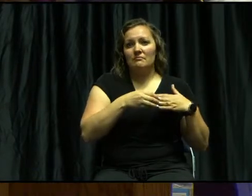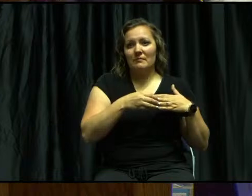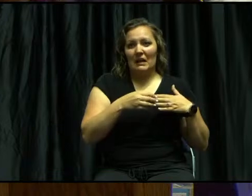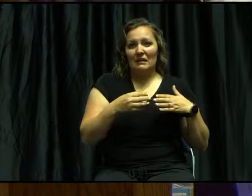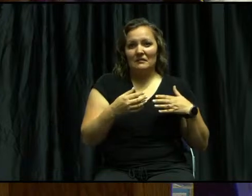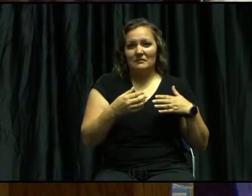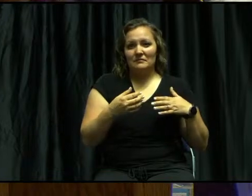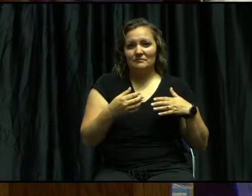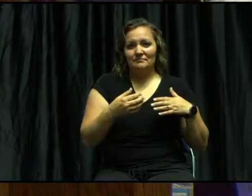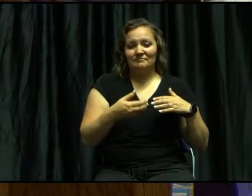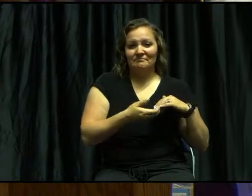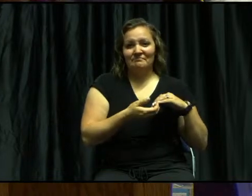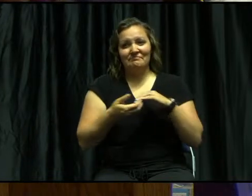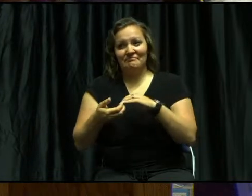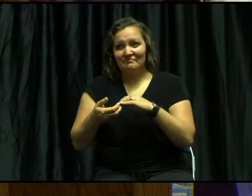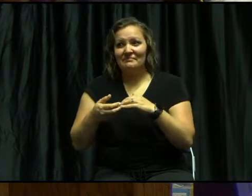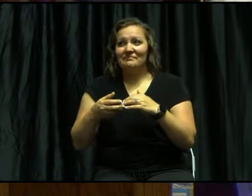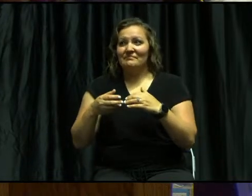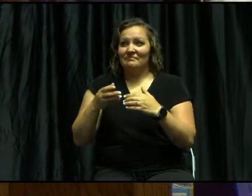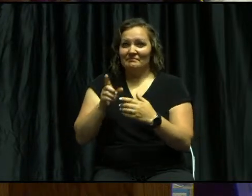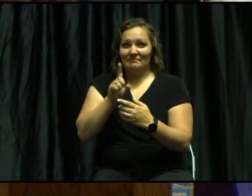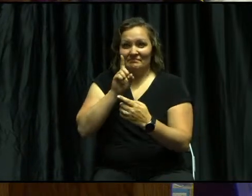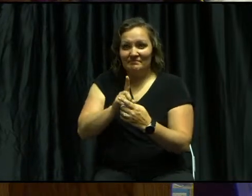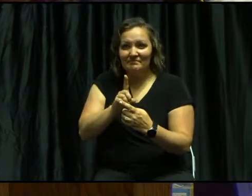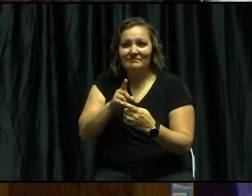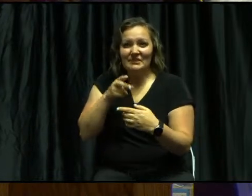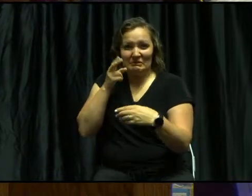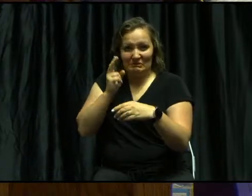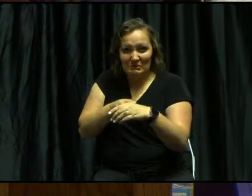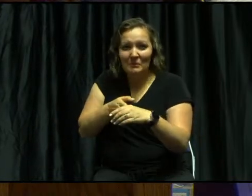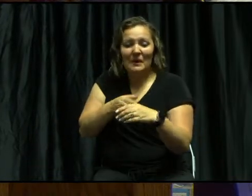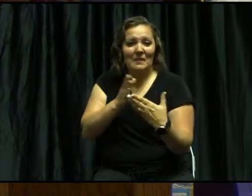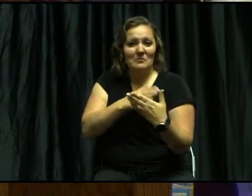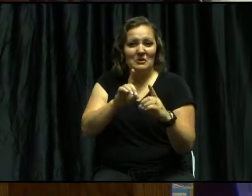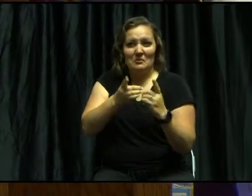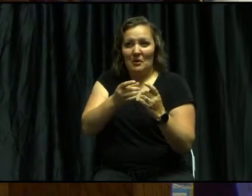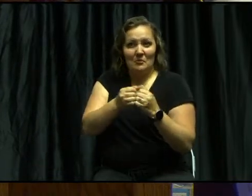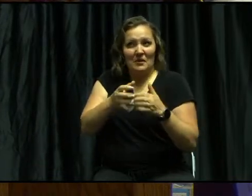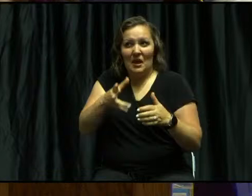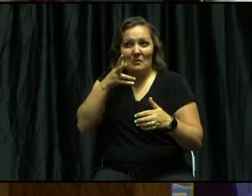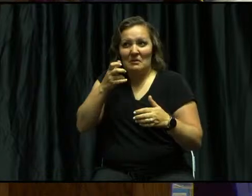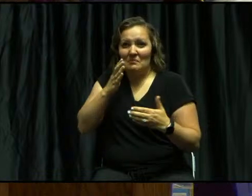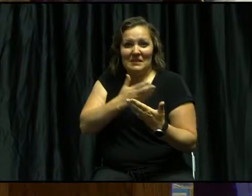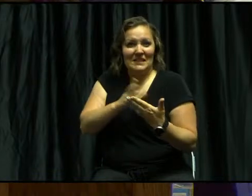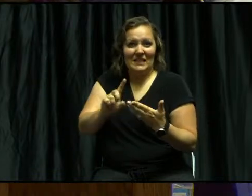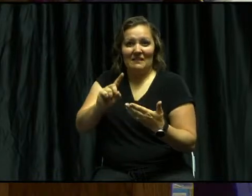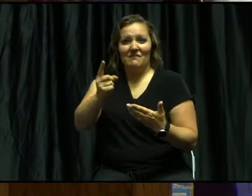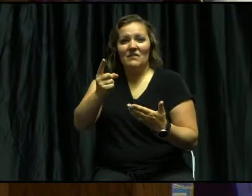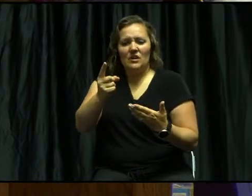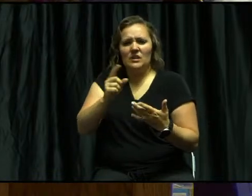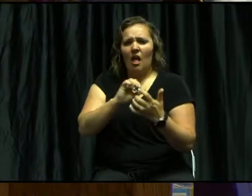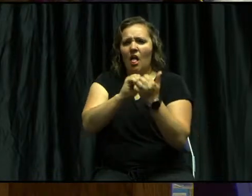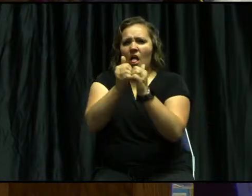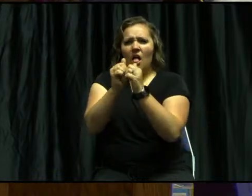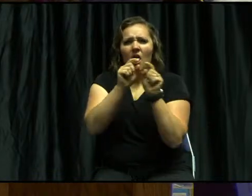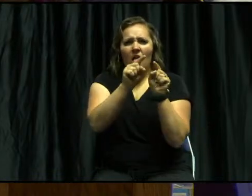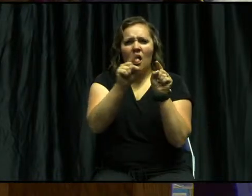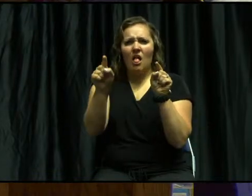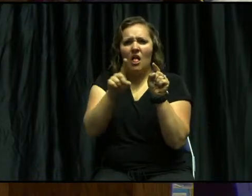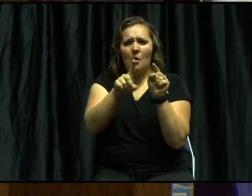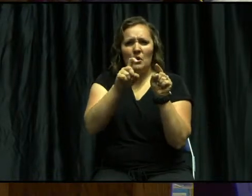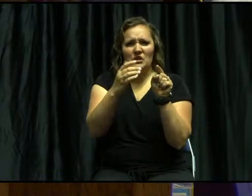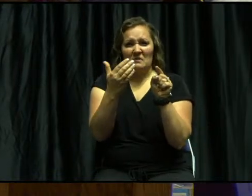without hearing me sing first. Oh, it was game day. Competing against